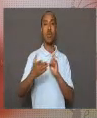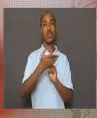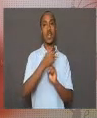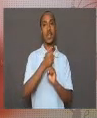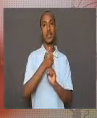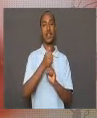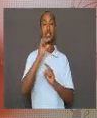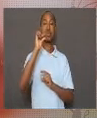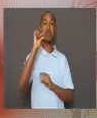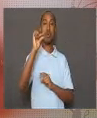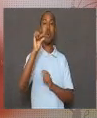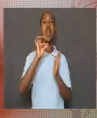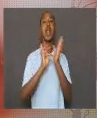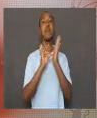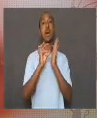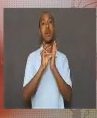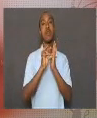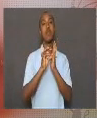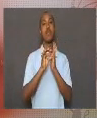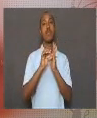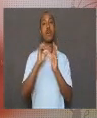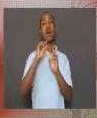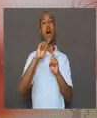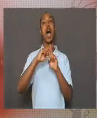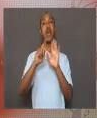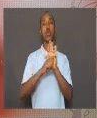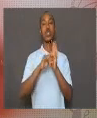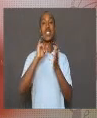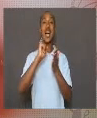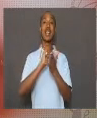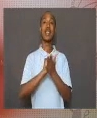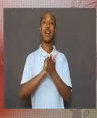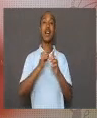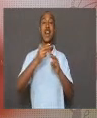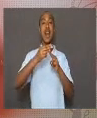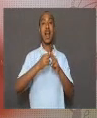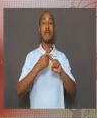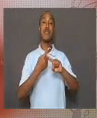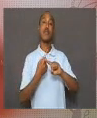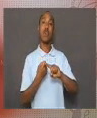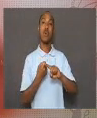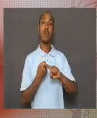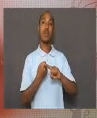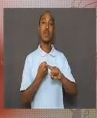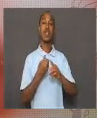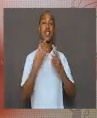contains a small number of ions that are derived from the